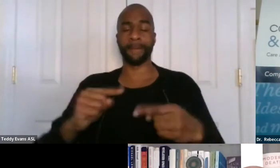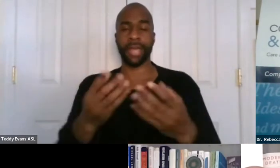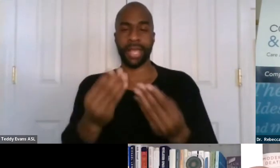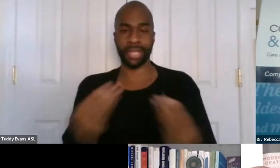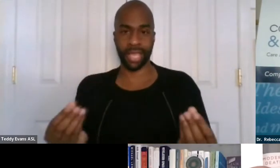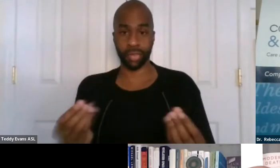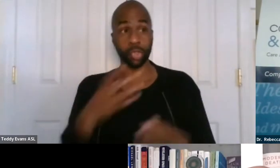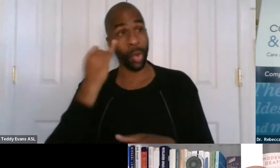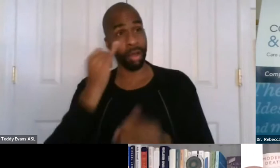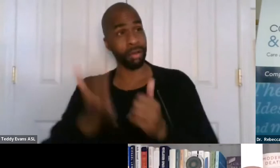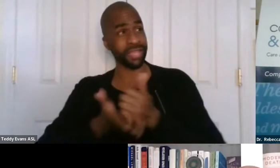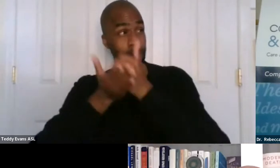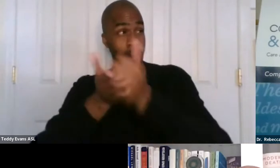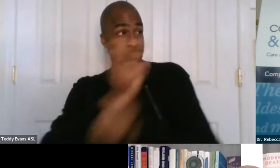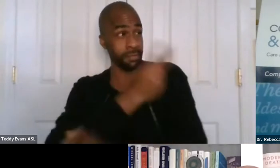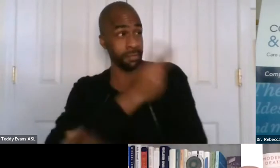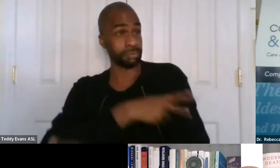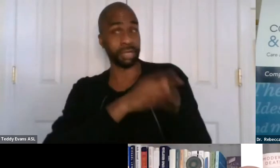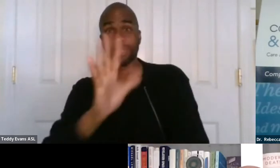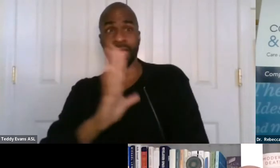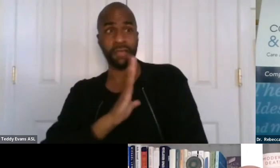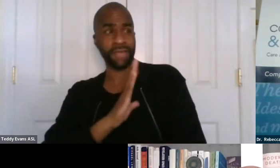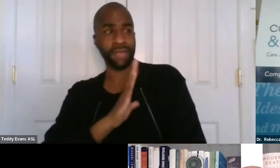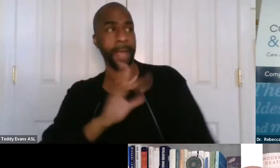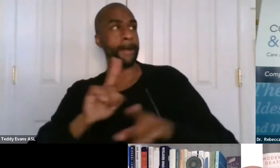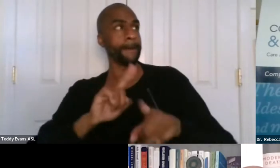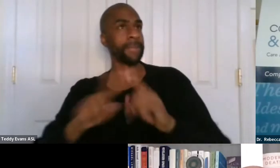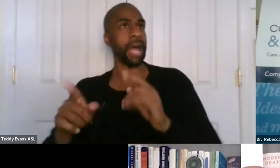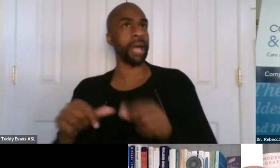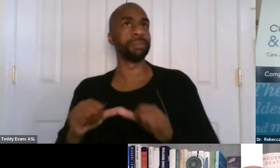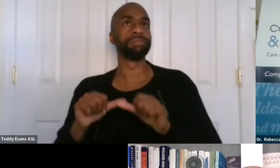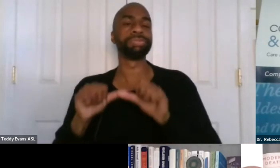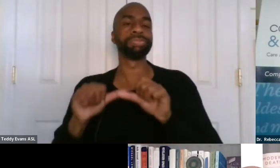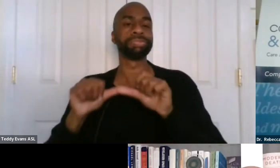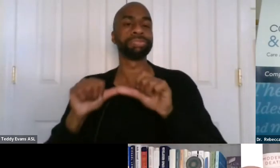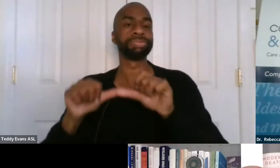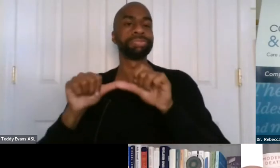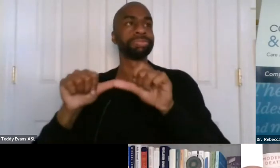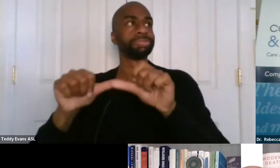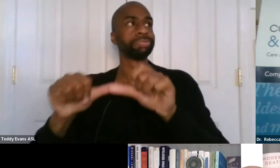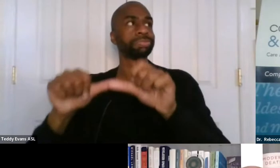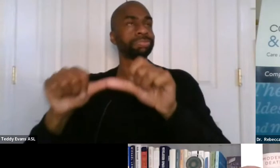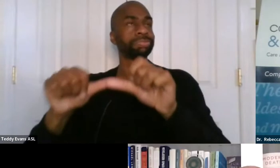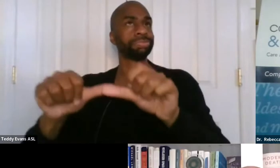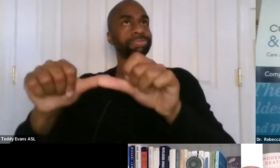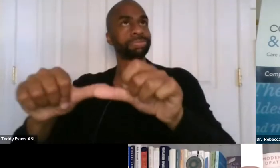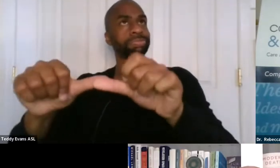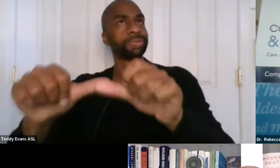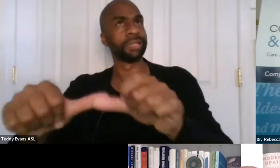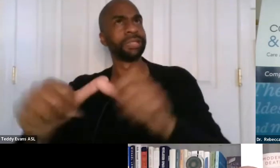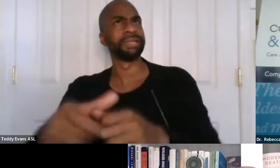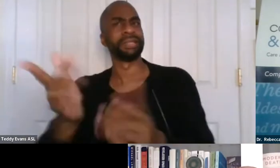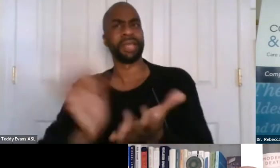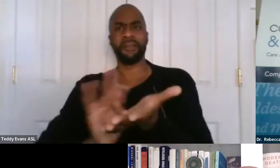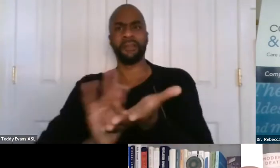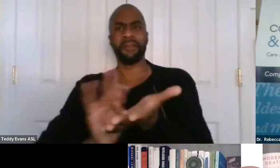fine. But what we know is that, especially in the long term, with chronic use for people with chronic pain, many the opioids actually can lose